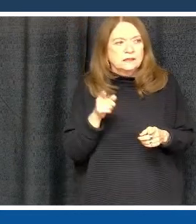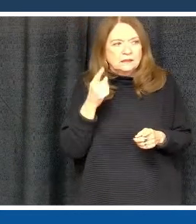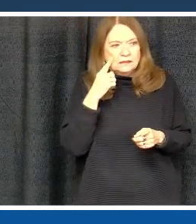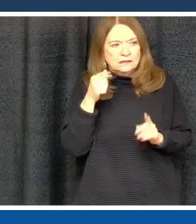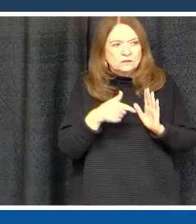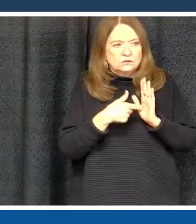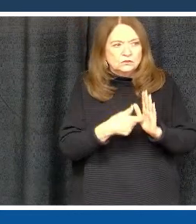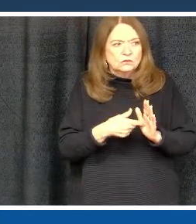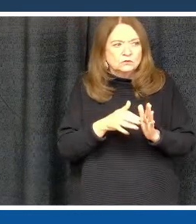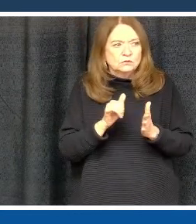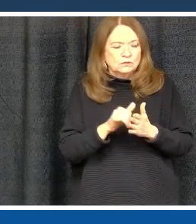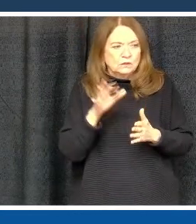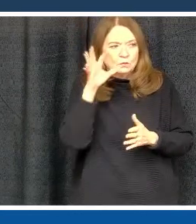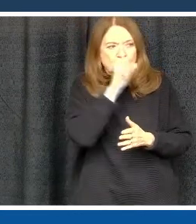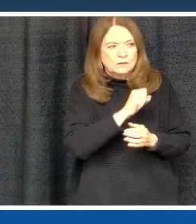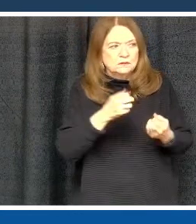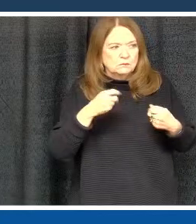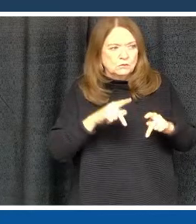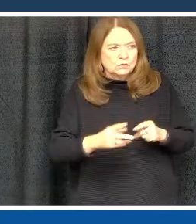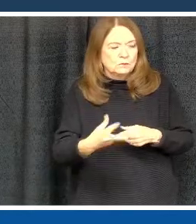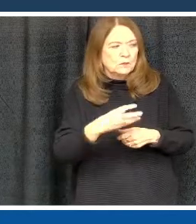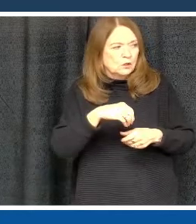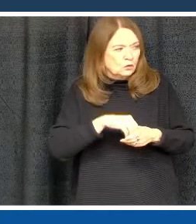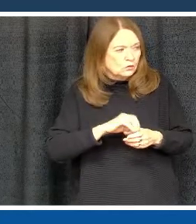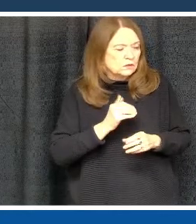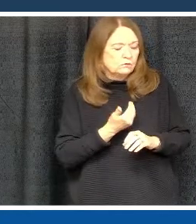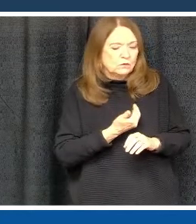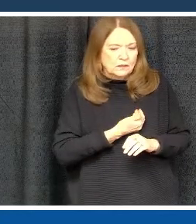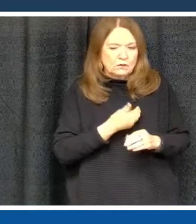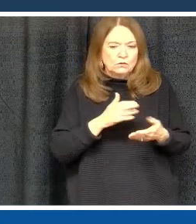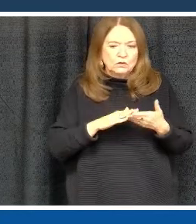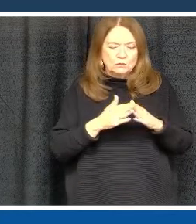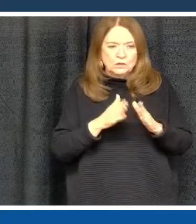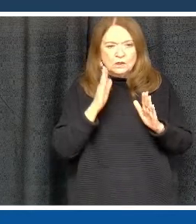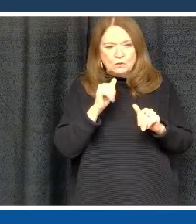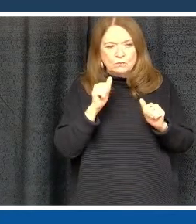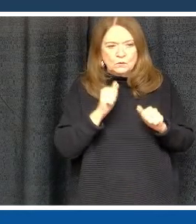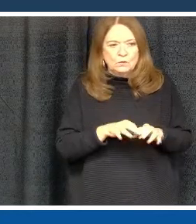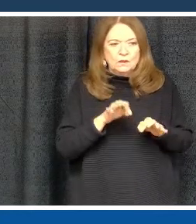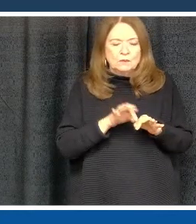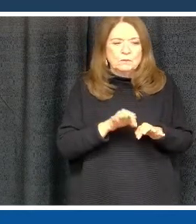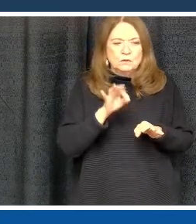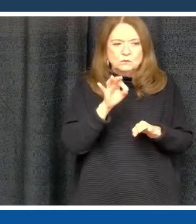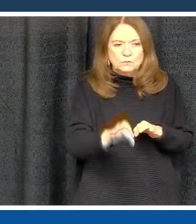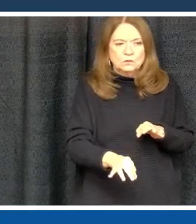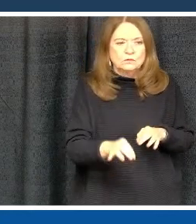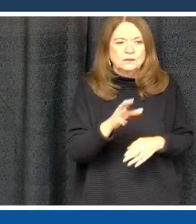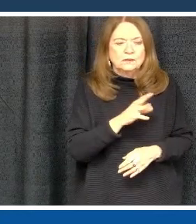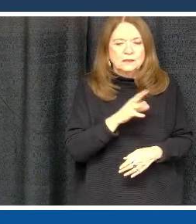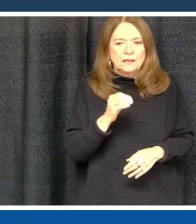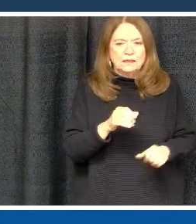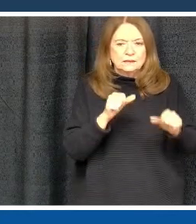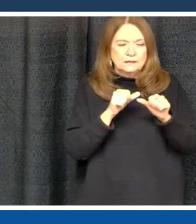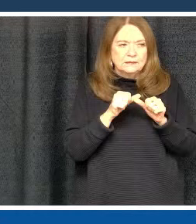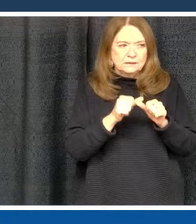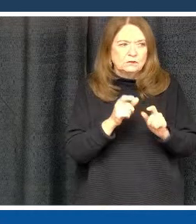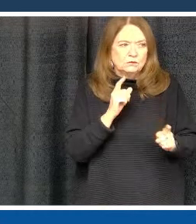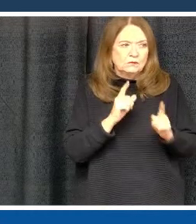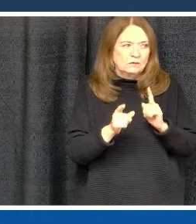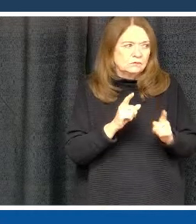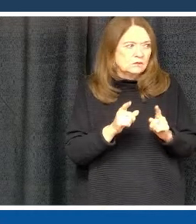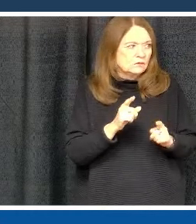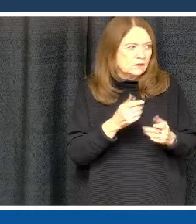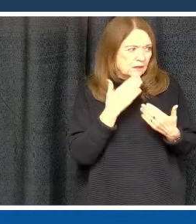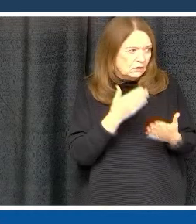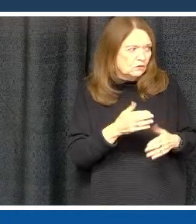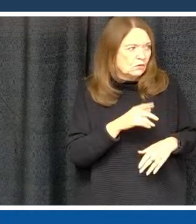you that we've missed an opportunity to be inclusive with our community, and I hope that we can postpone it and continue the conversation. Thank